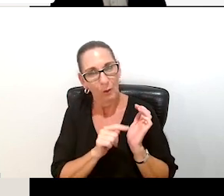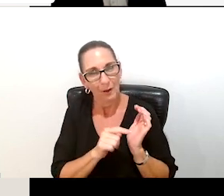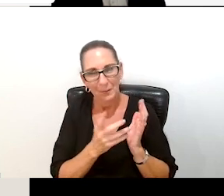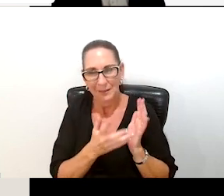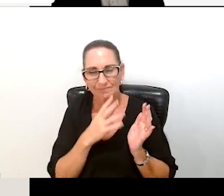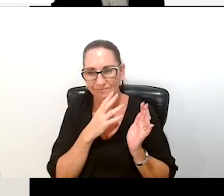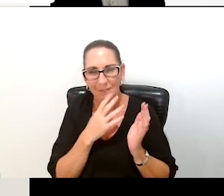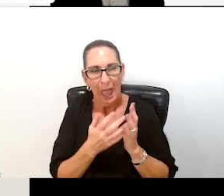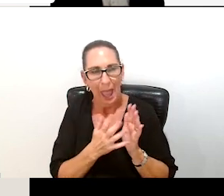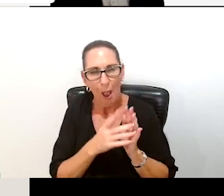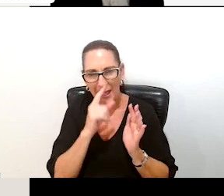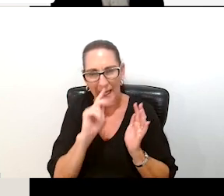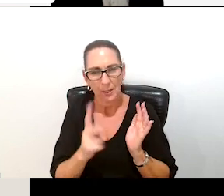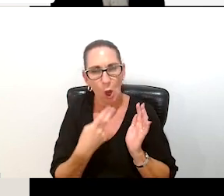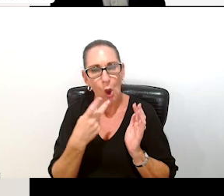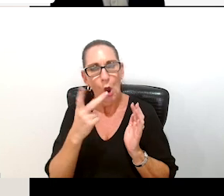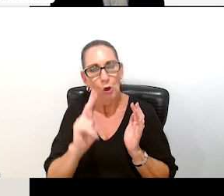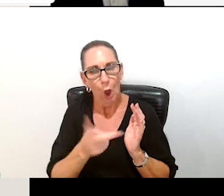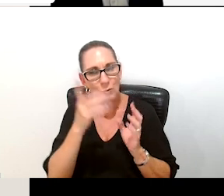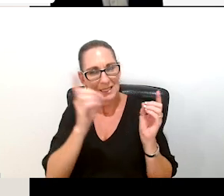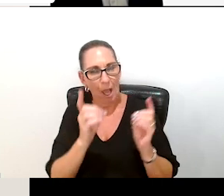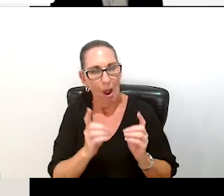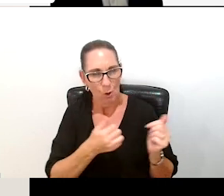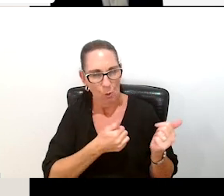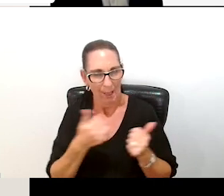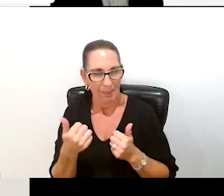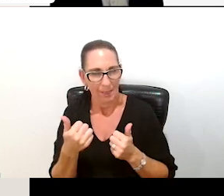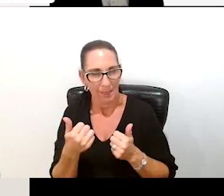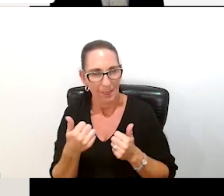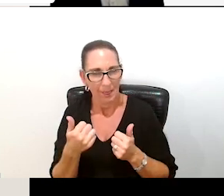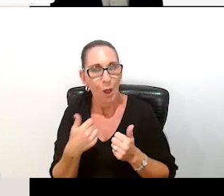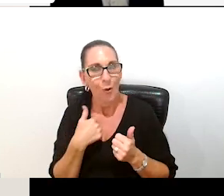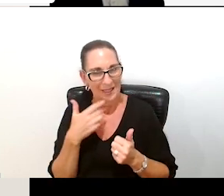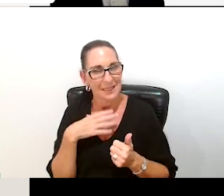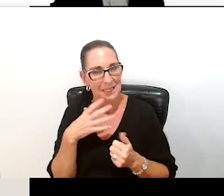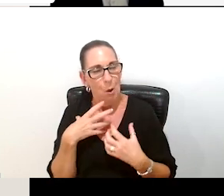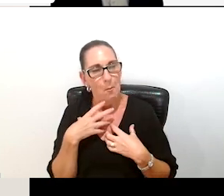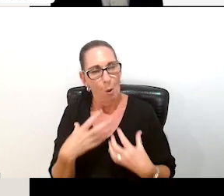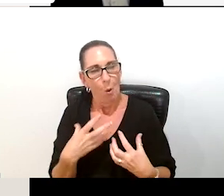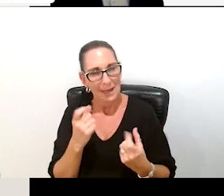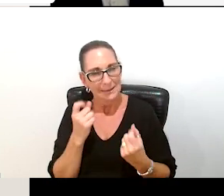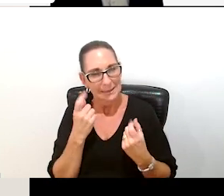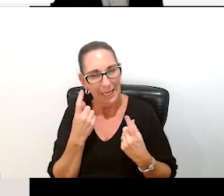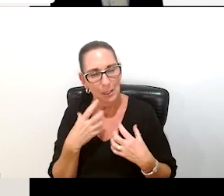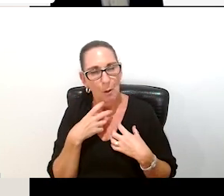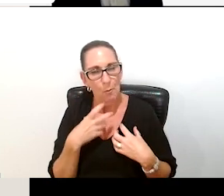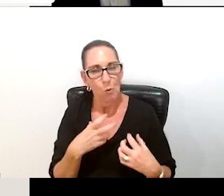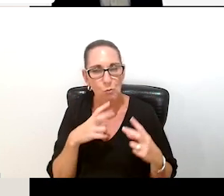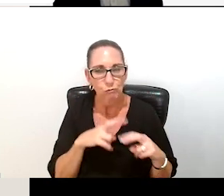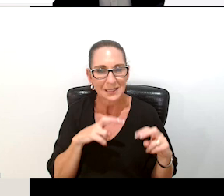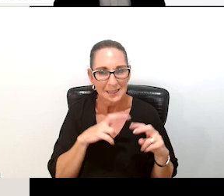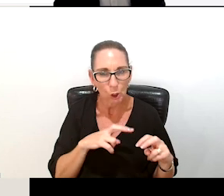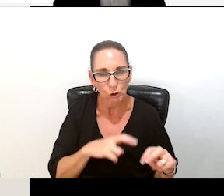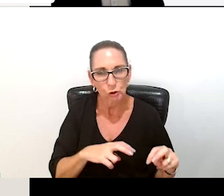we do co-design well in data projects. This is something we need more understanding of, more research about,